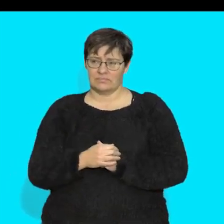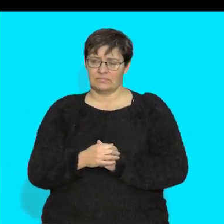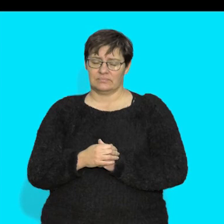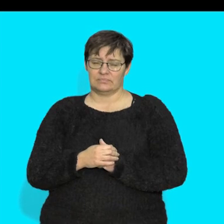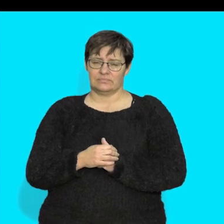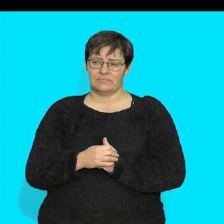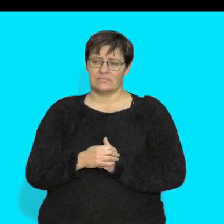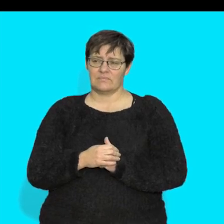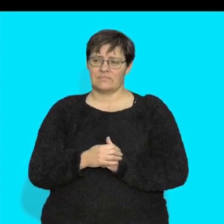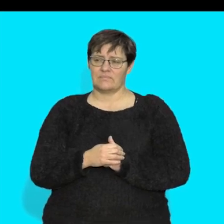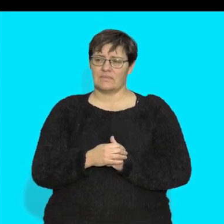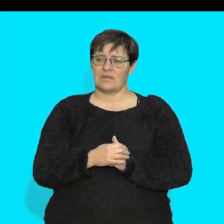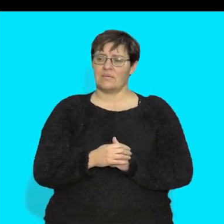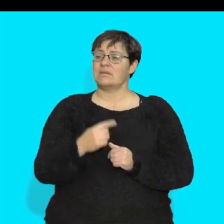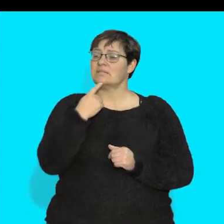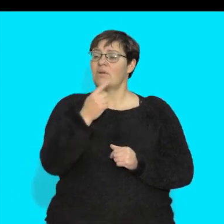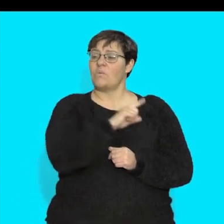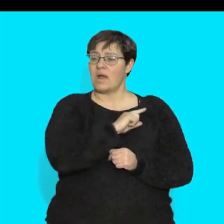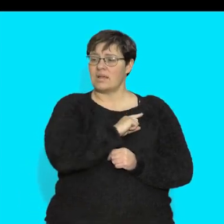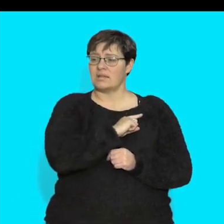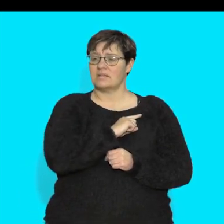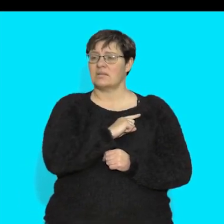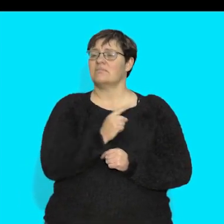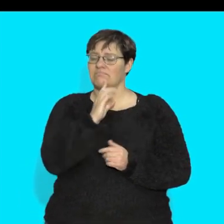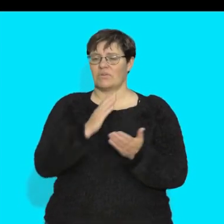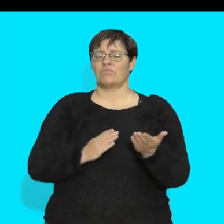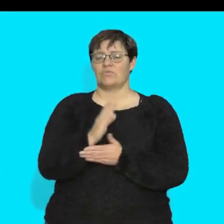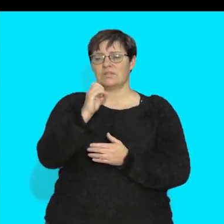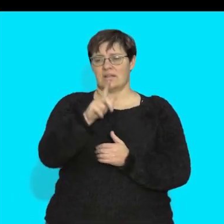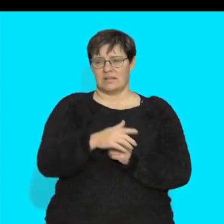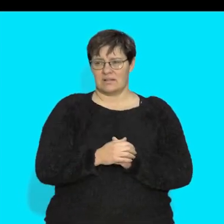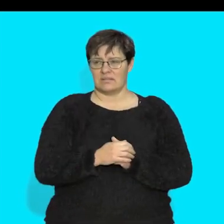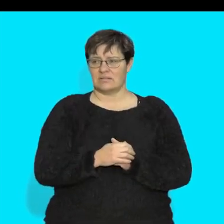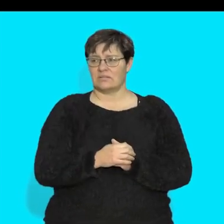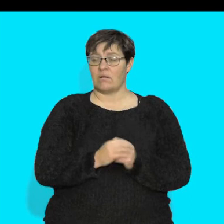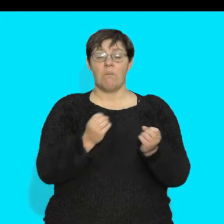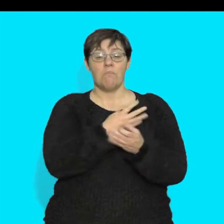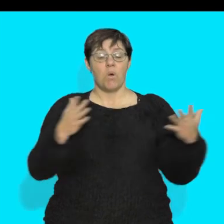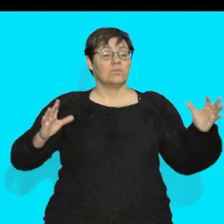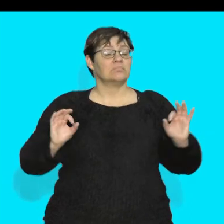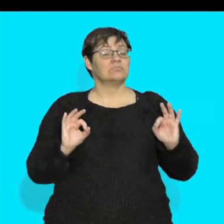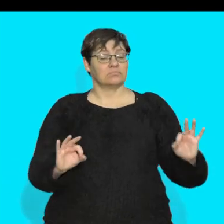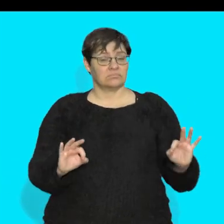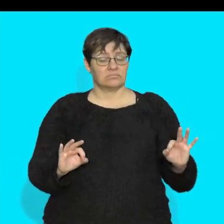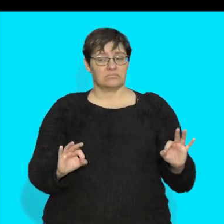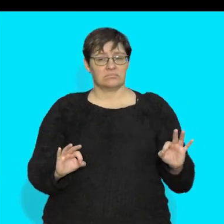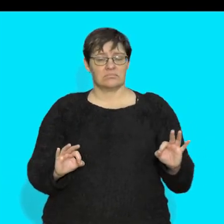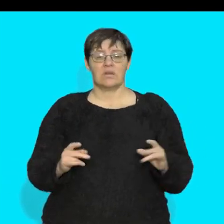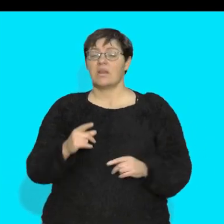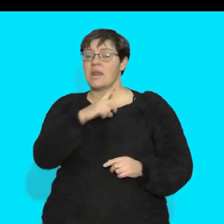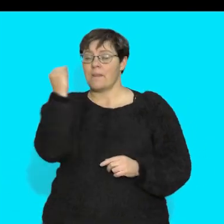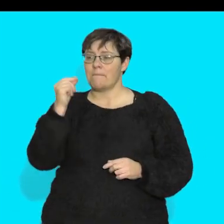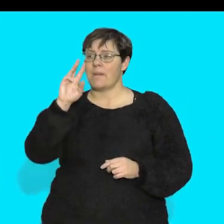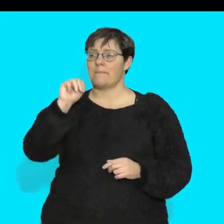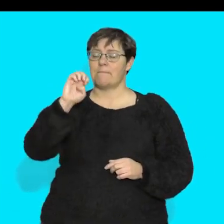As I've explained, that was because of the chlorine getting through. Now, the most efficient cell is the one that is called the membrane